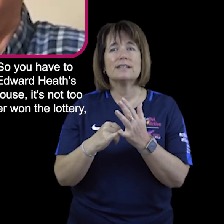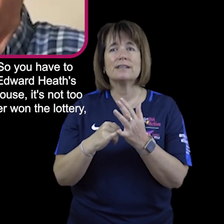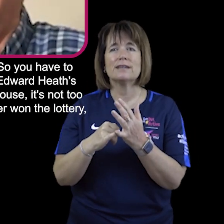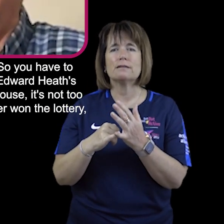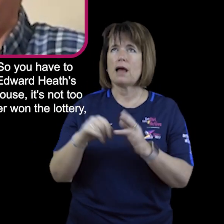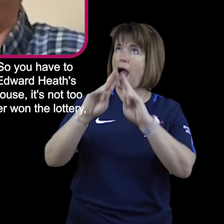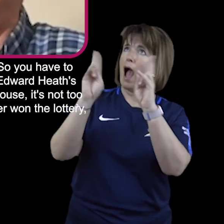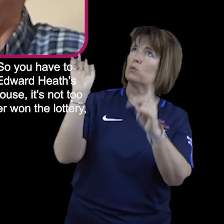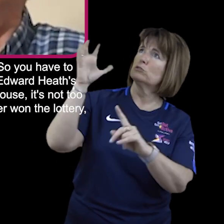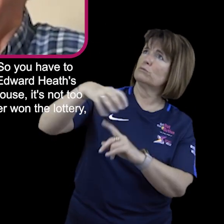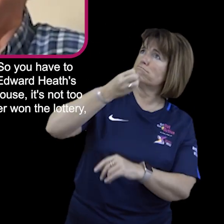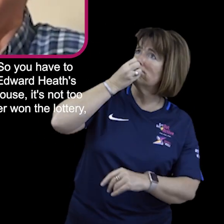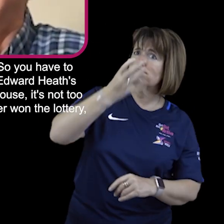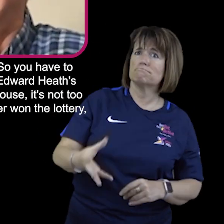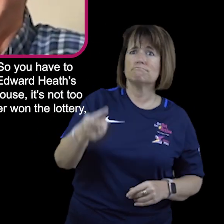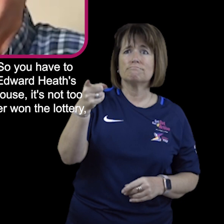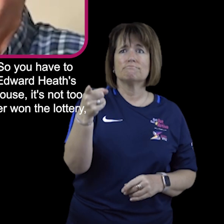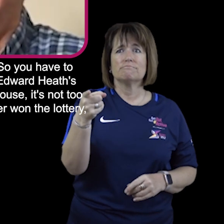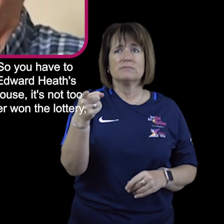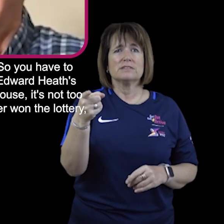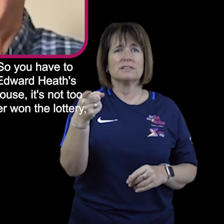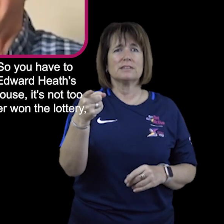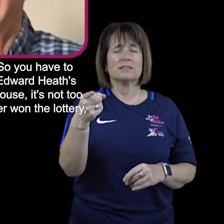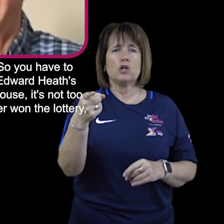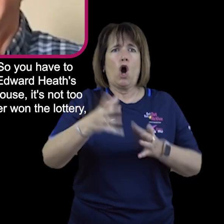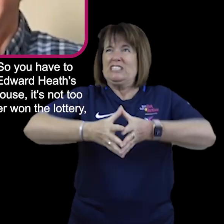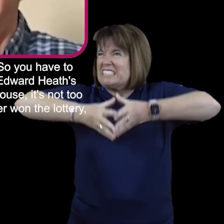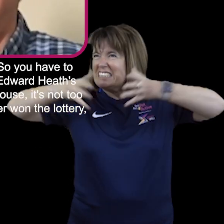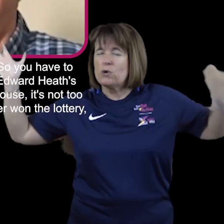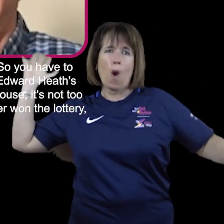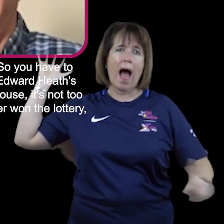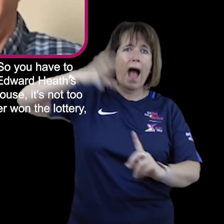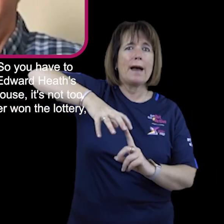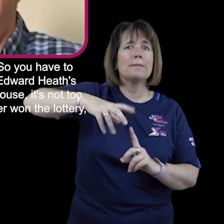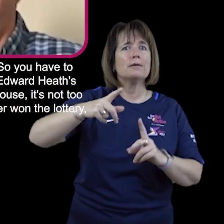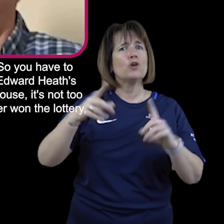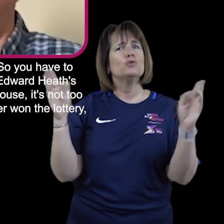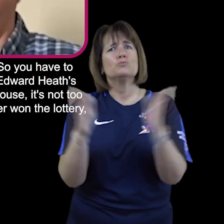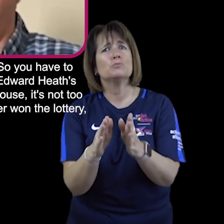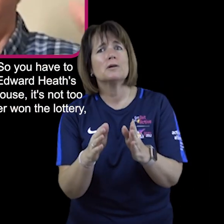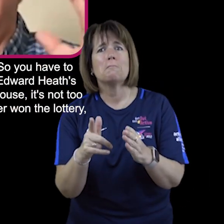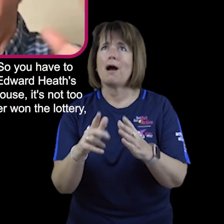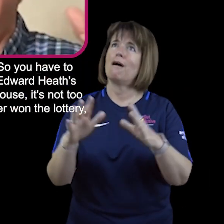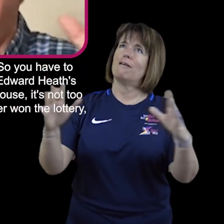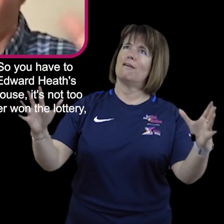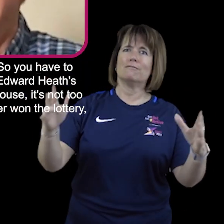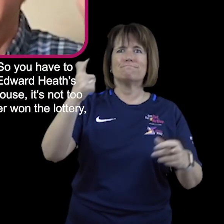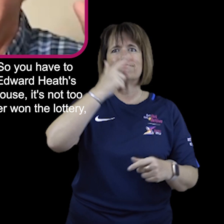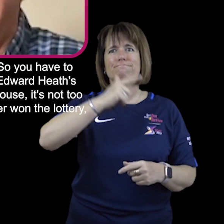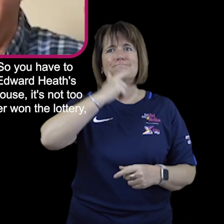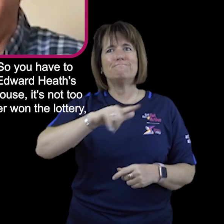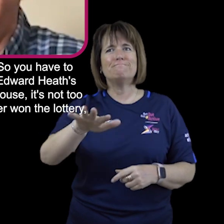house. And it's a beautiful house. It's not like too big, like a huge mansion. It's not too small. You could